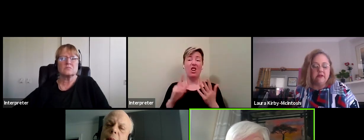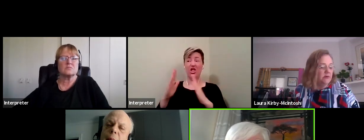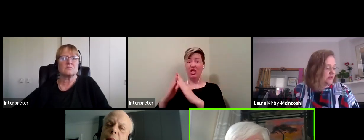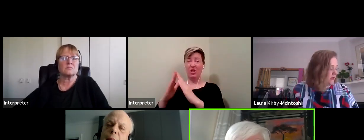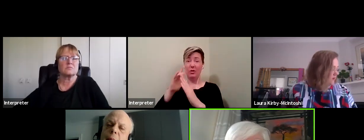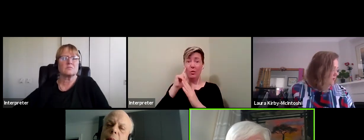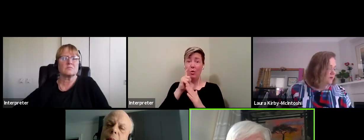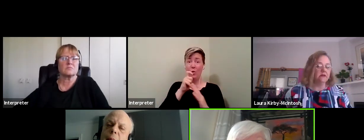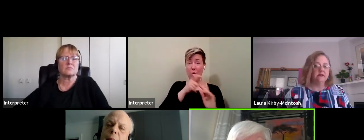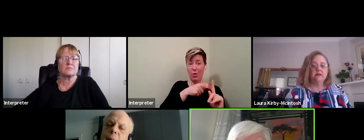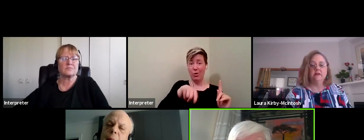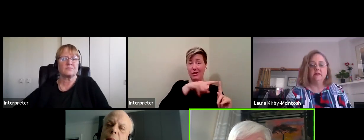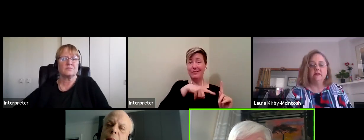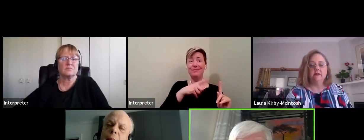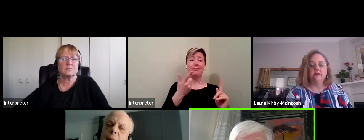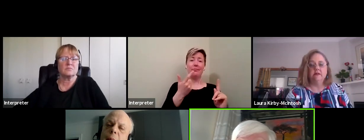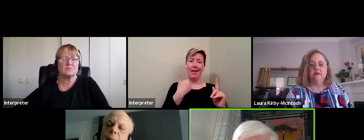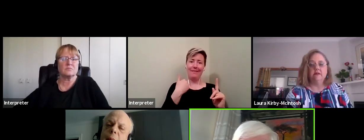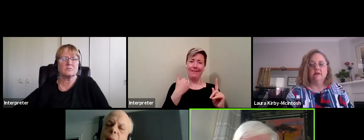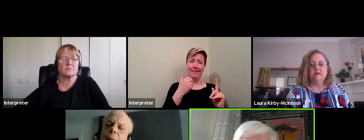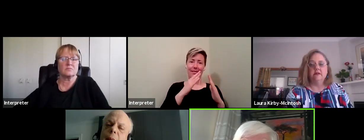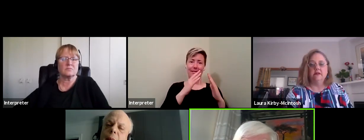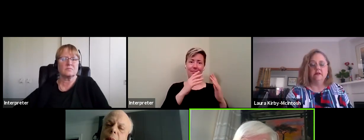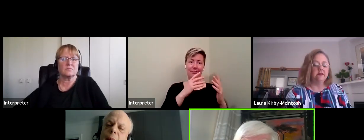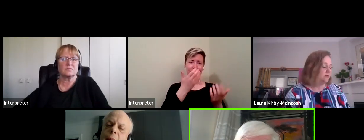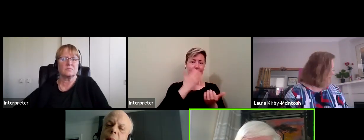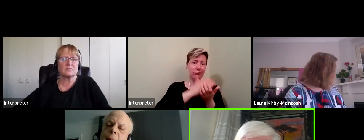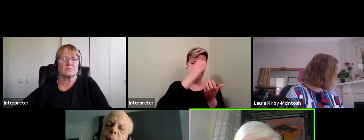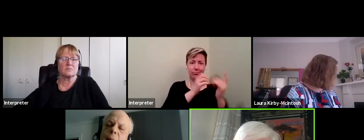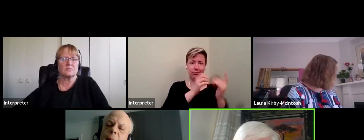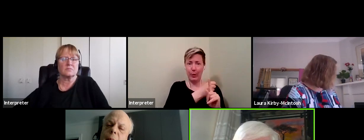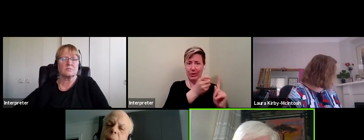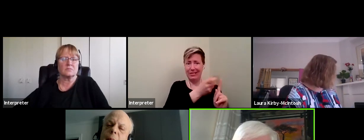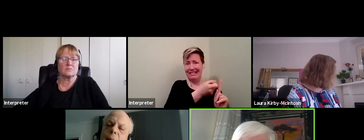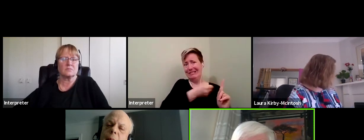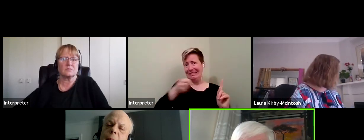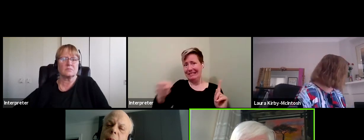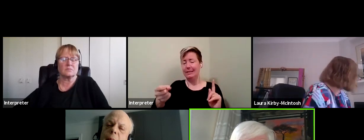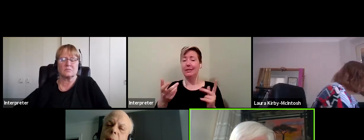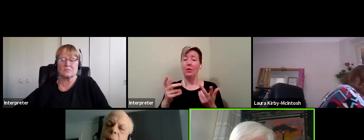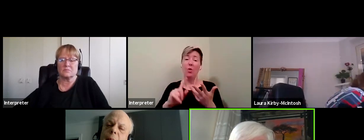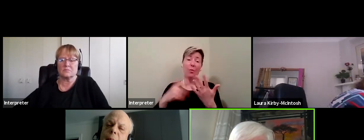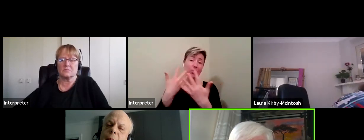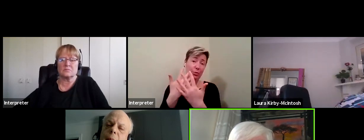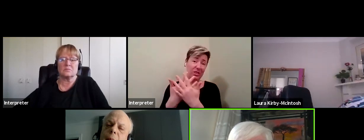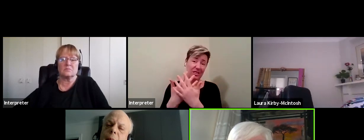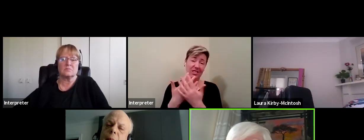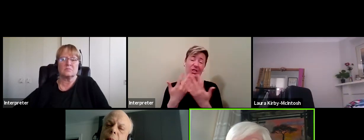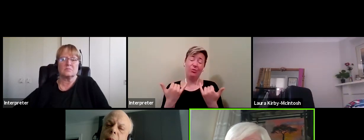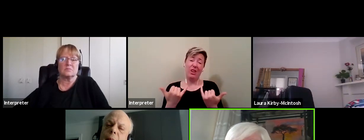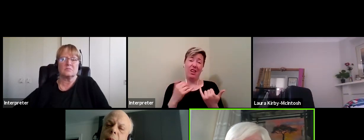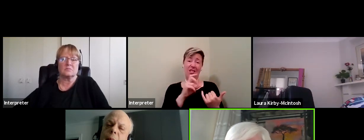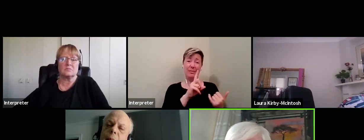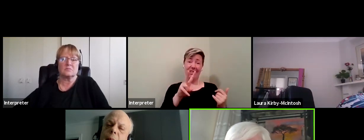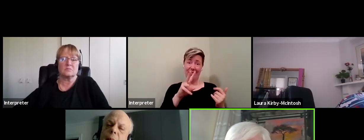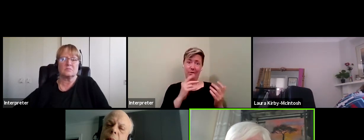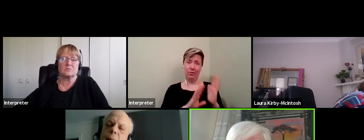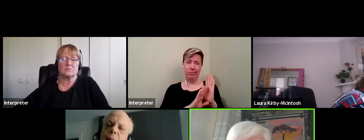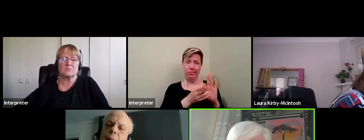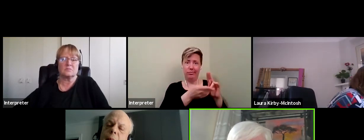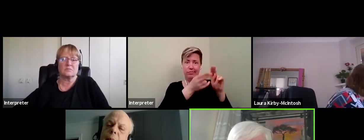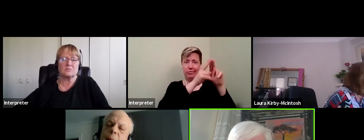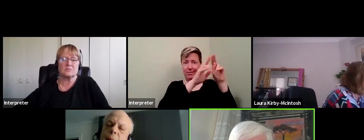are sadly on the rise, respite centers, or even prisons. These are facilities that the government has to go out